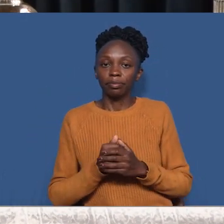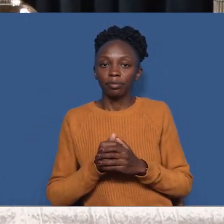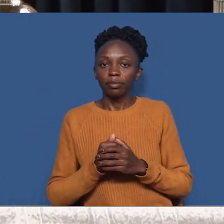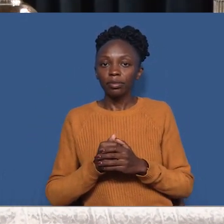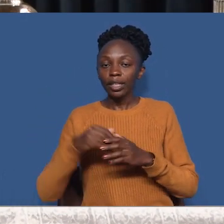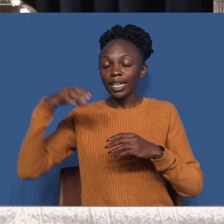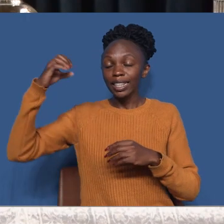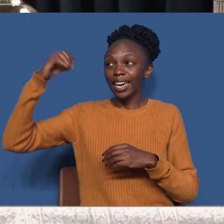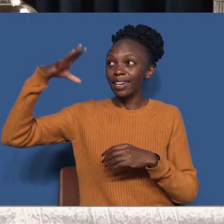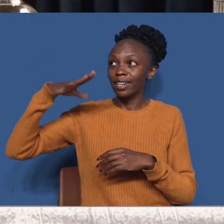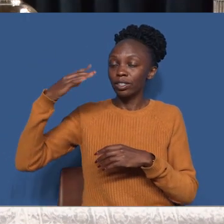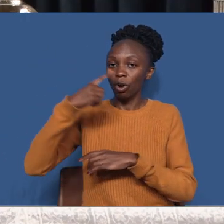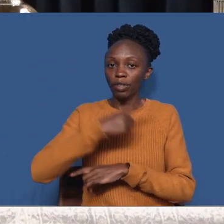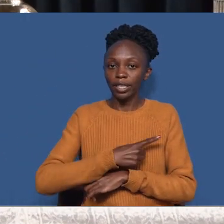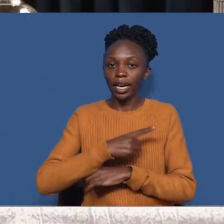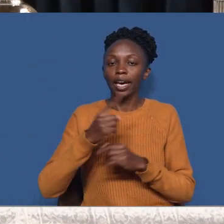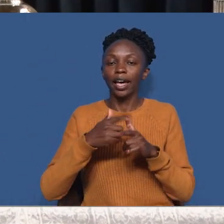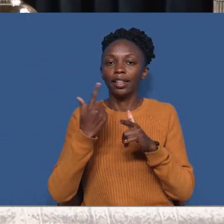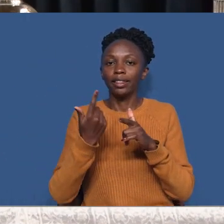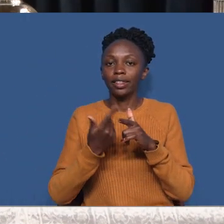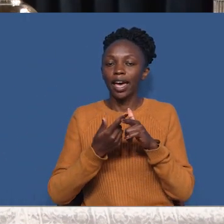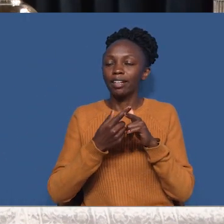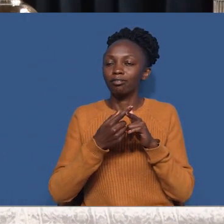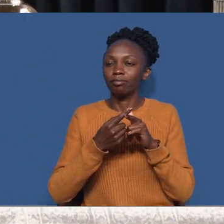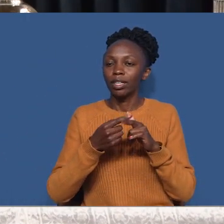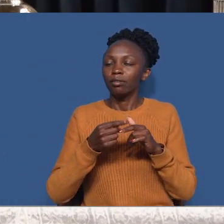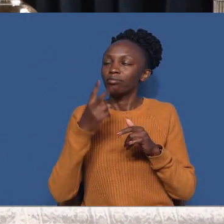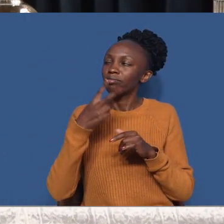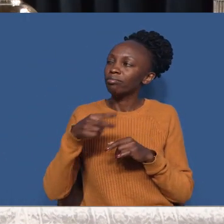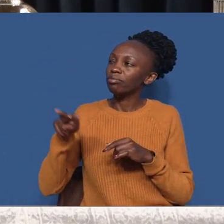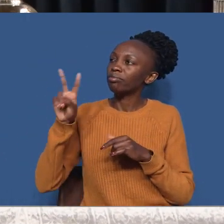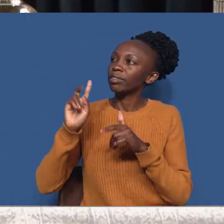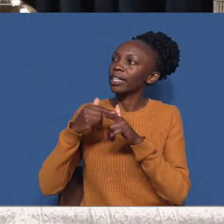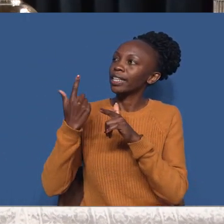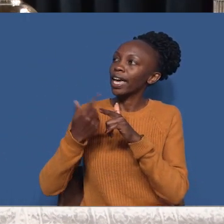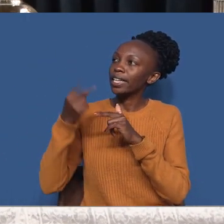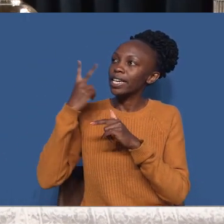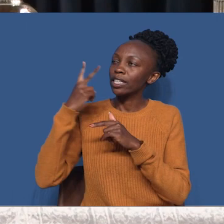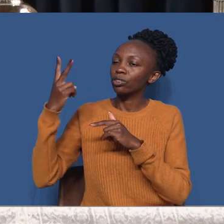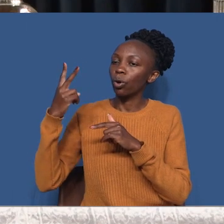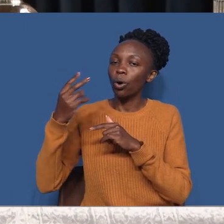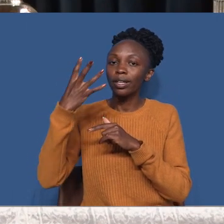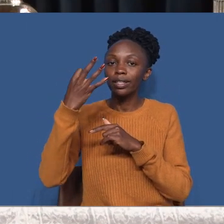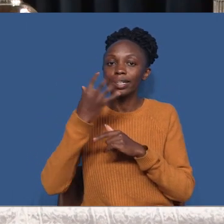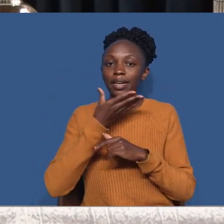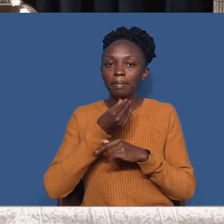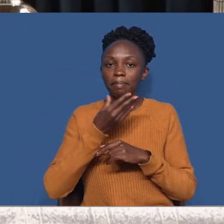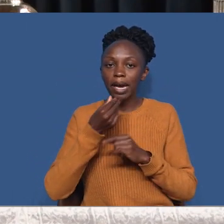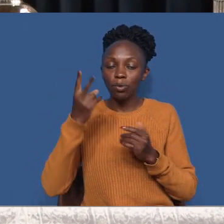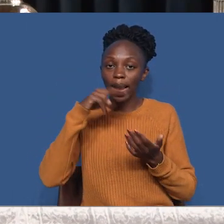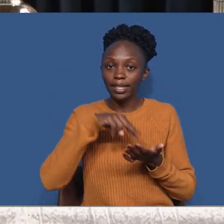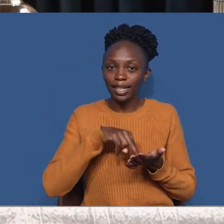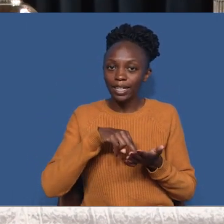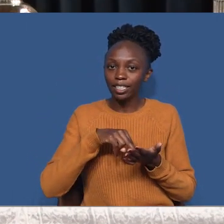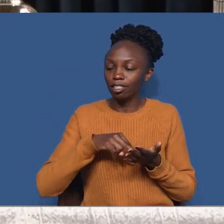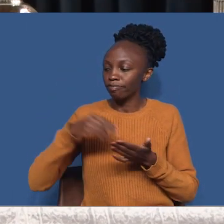in the heat of the day. So he lifted his eyes and looked, and behold, three men were standing